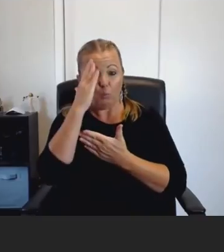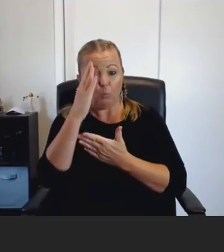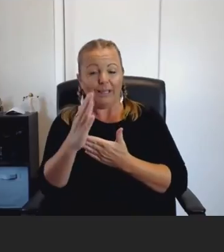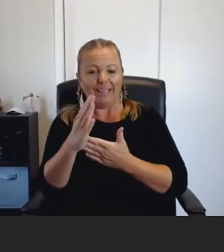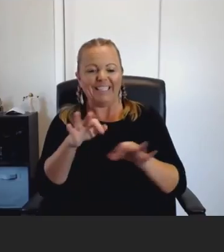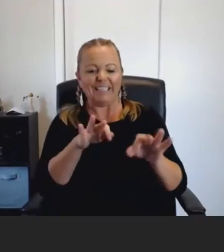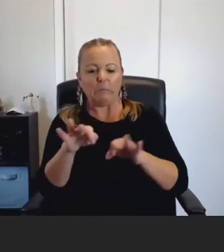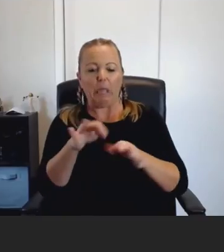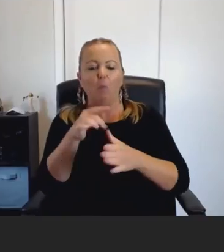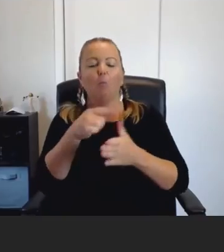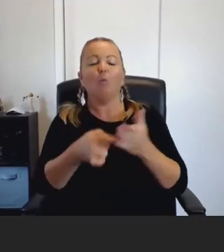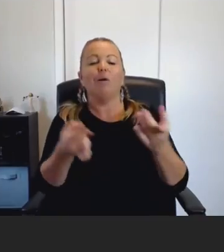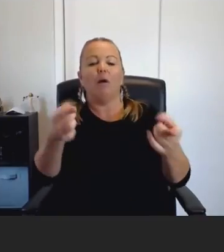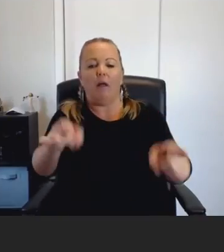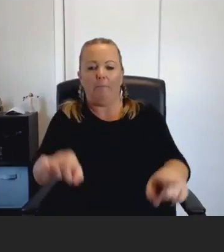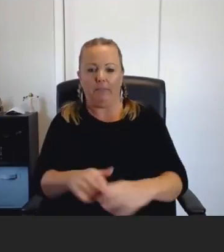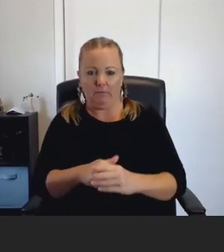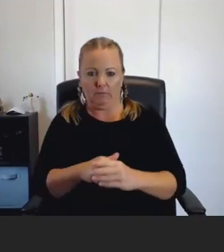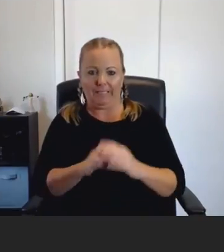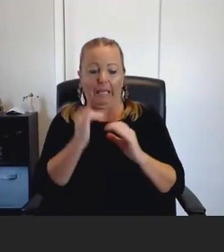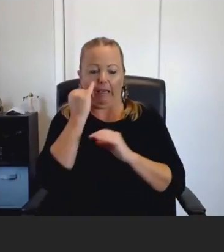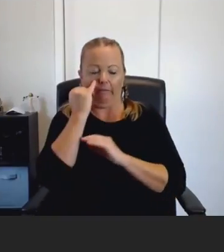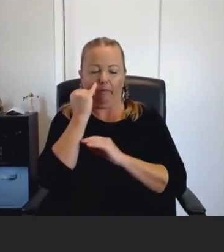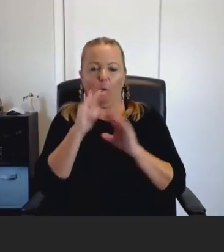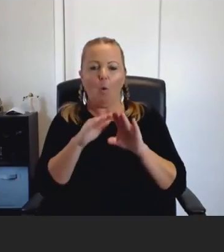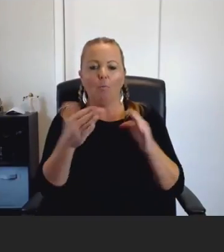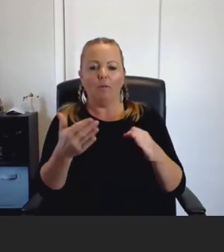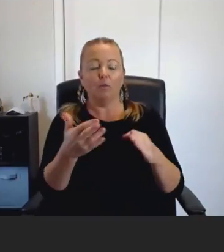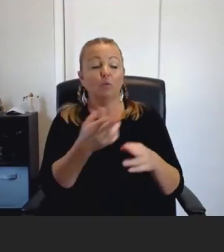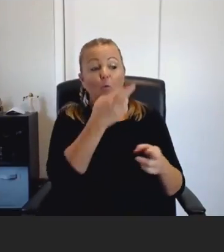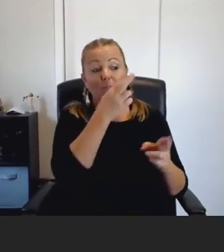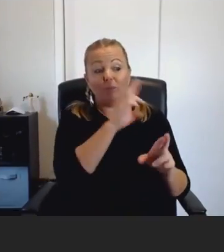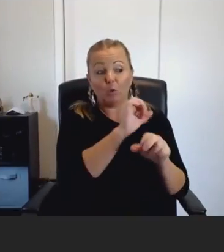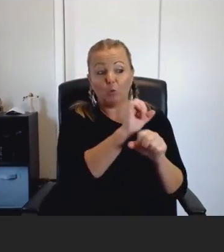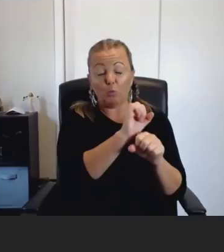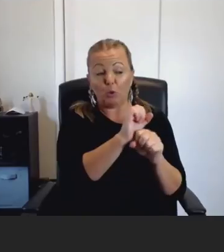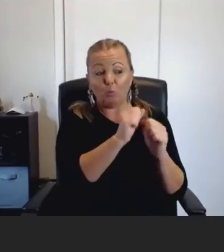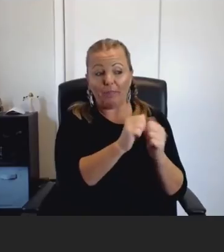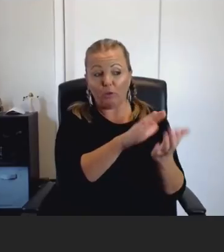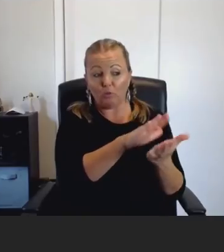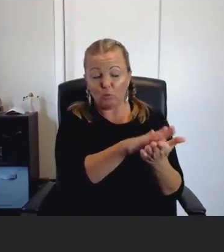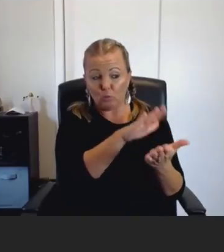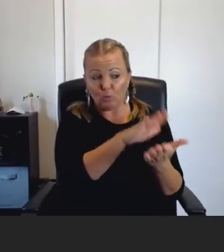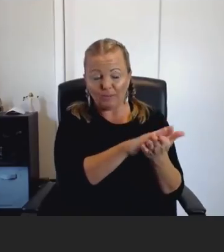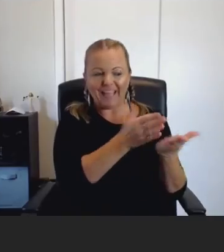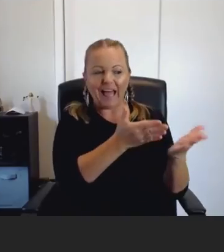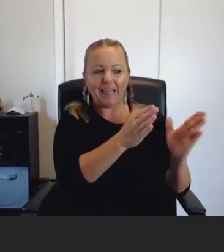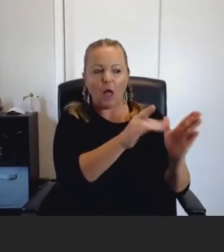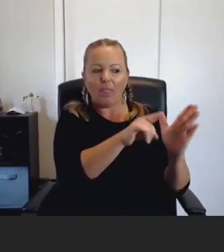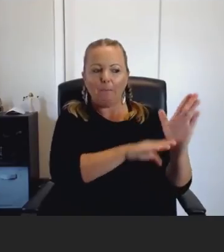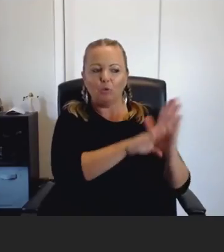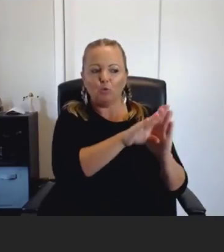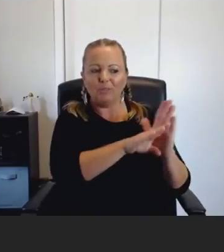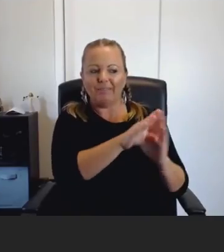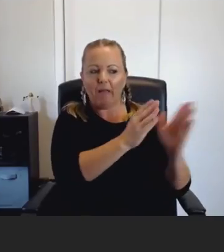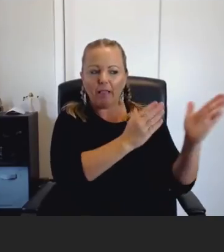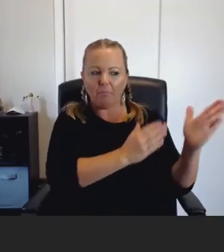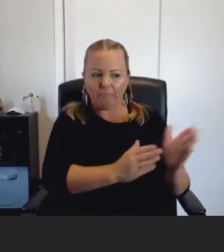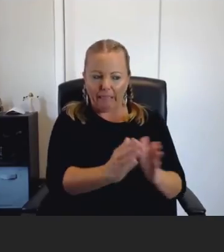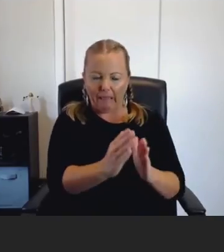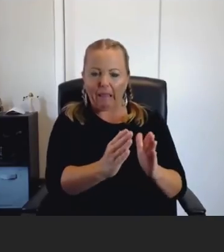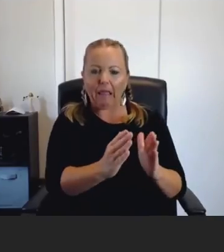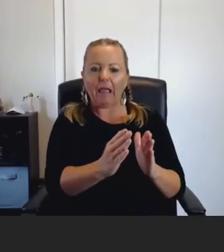to happen in those categories out of respect for working with the schools right now and allowing them to develop their plans based on